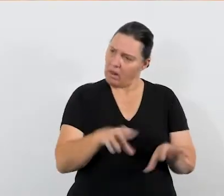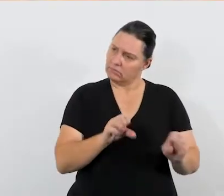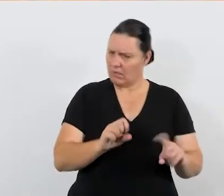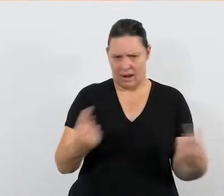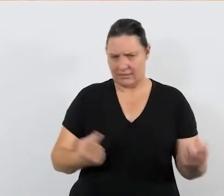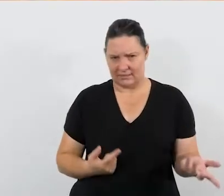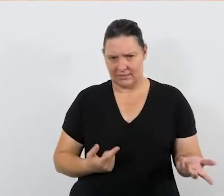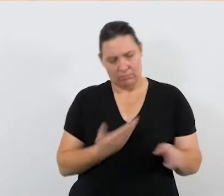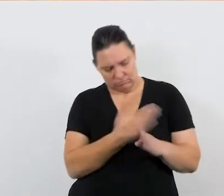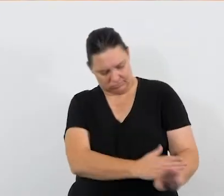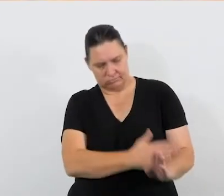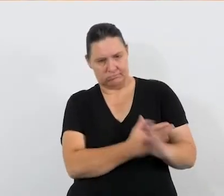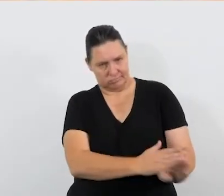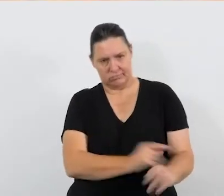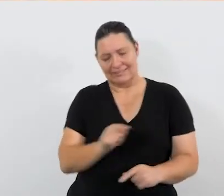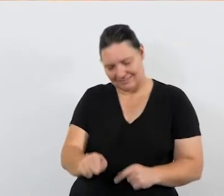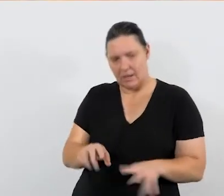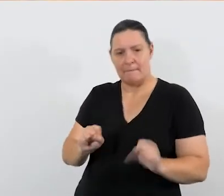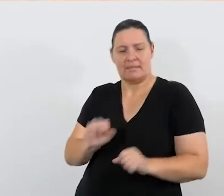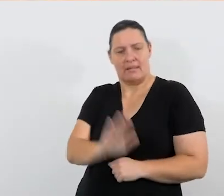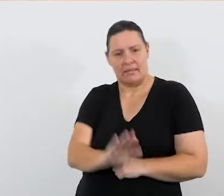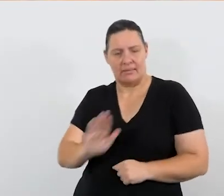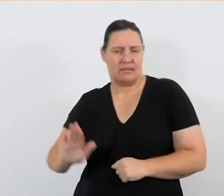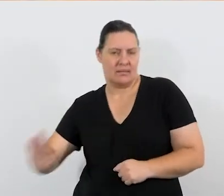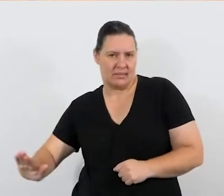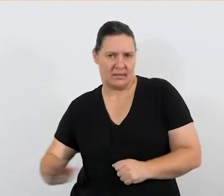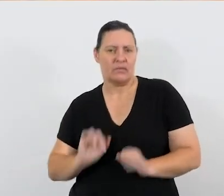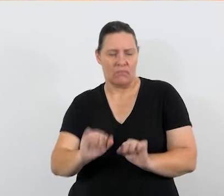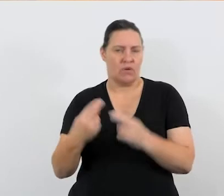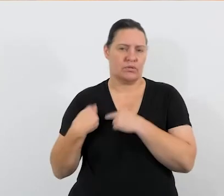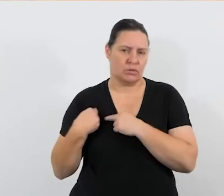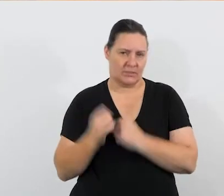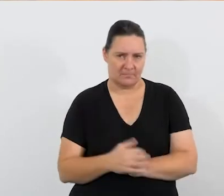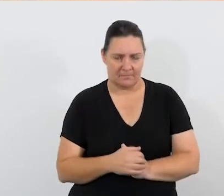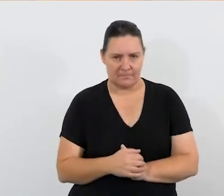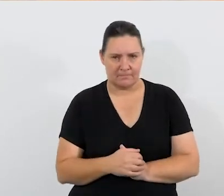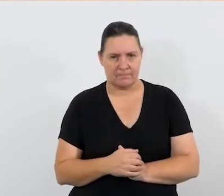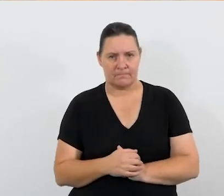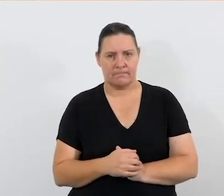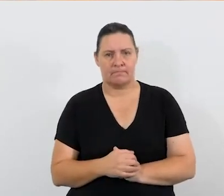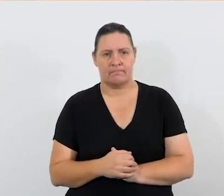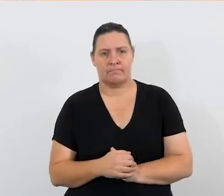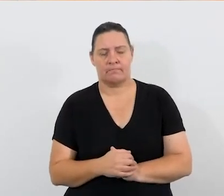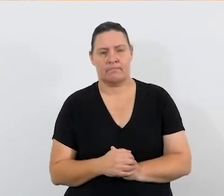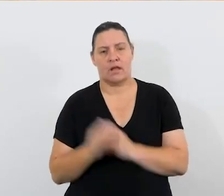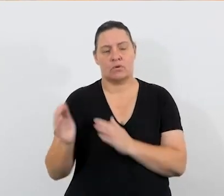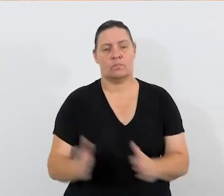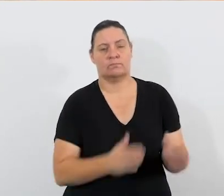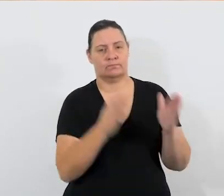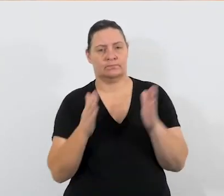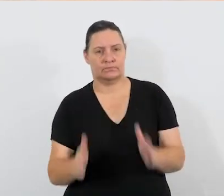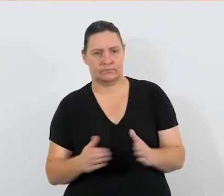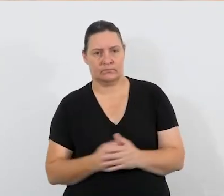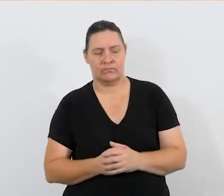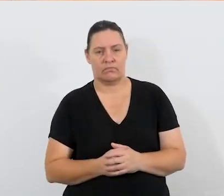they are specialized to stay in their post and do what they are supposed to do. So we are going